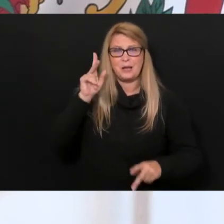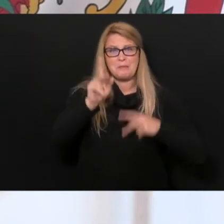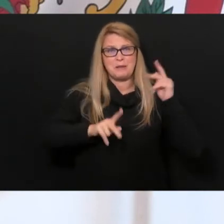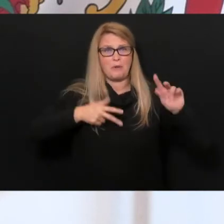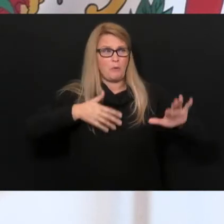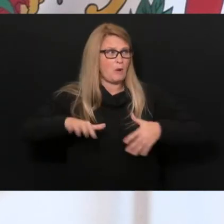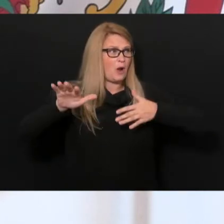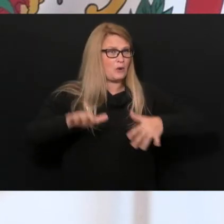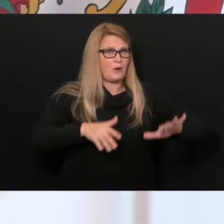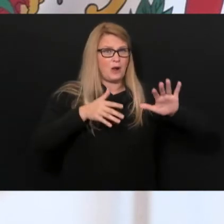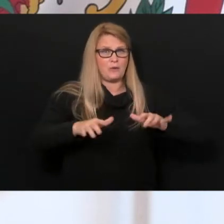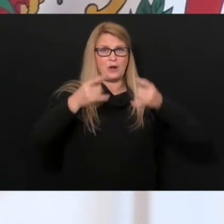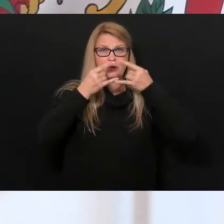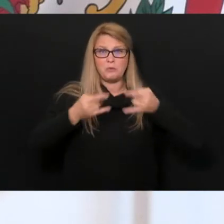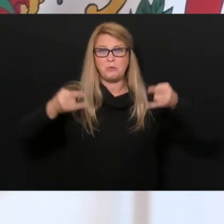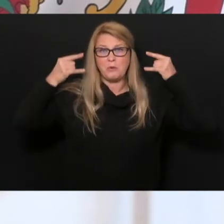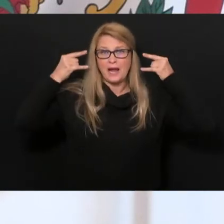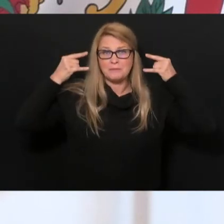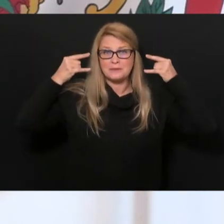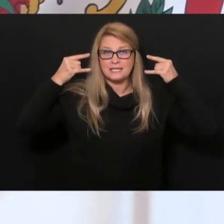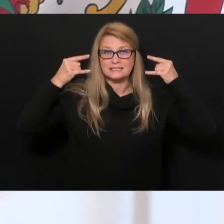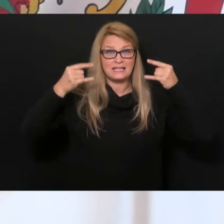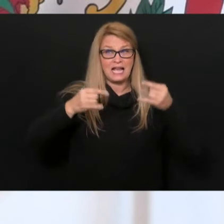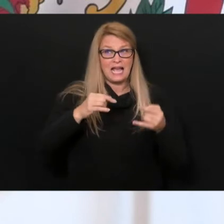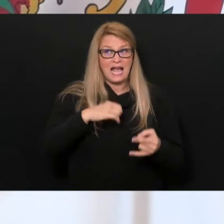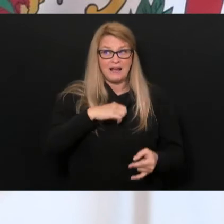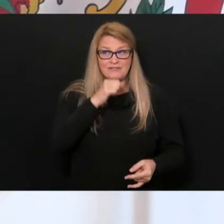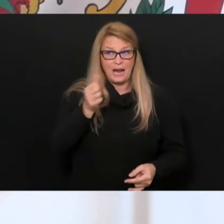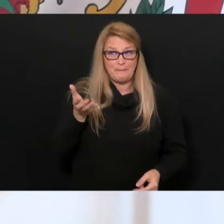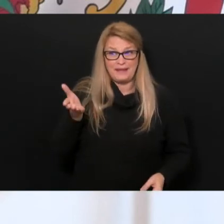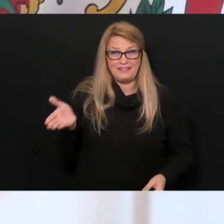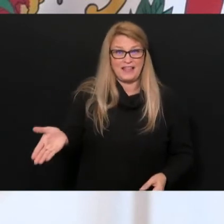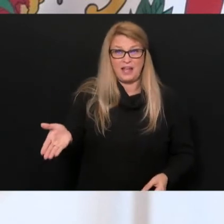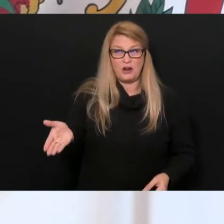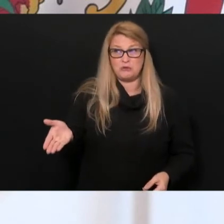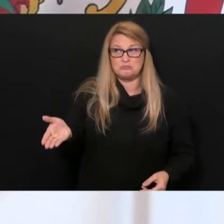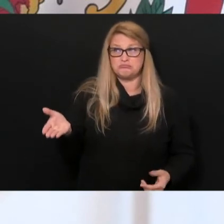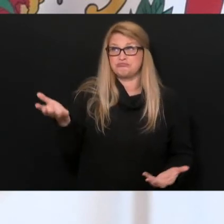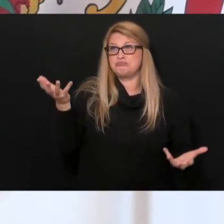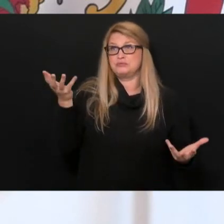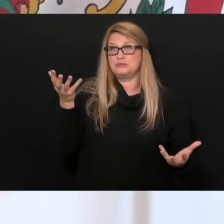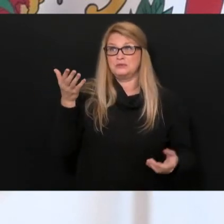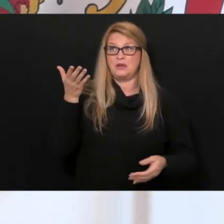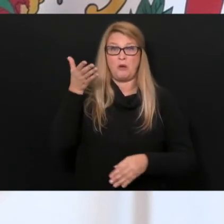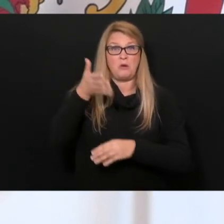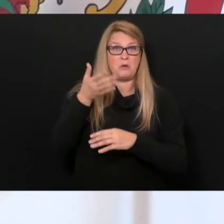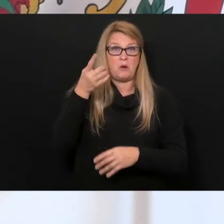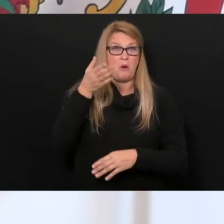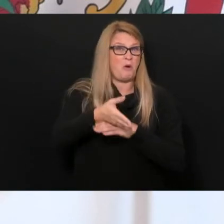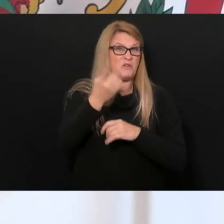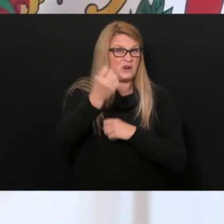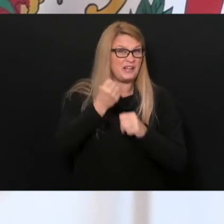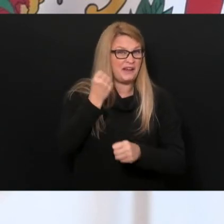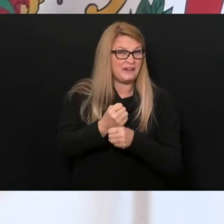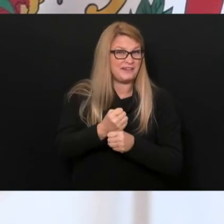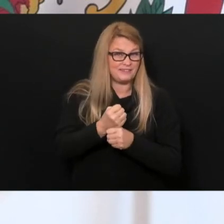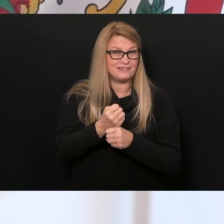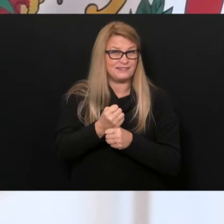mask on. I've not been in the interim part of the Greenbrier Hotel for who knows, maybe a year, maybe longer than that.